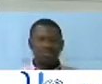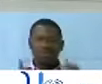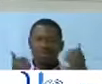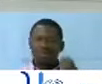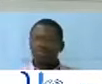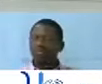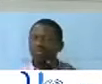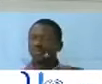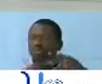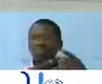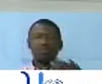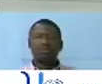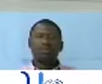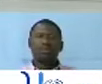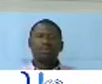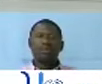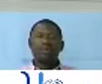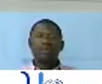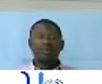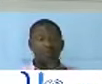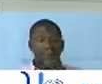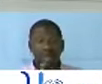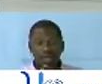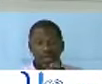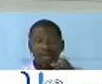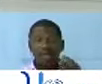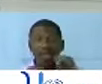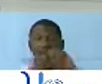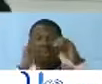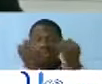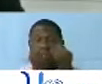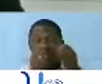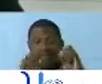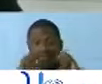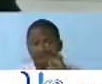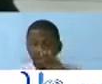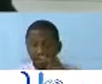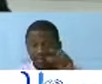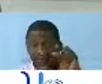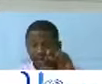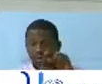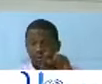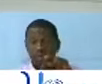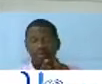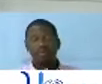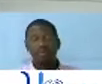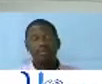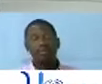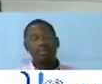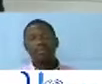you say executive directive, bonne executive directive didn't deal with the court. Justiciable.